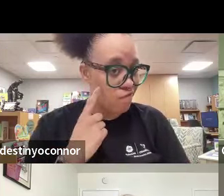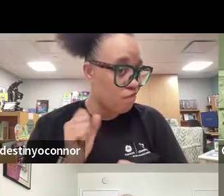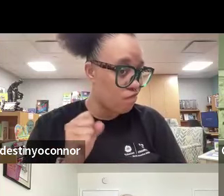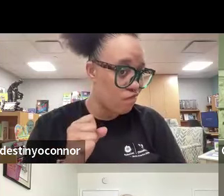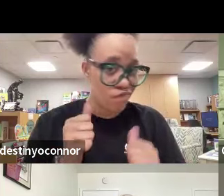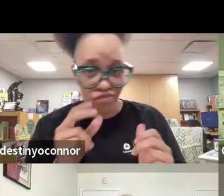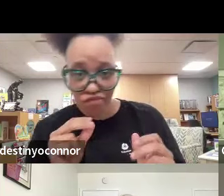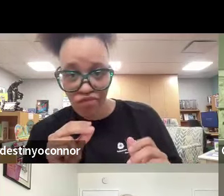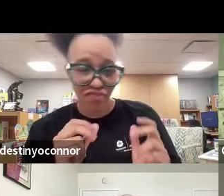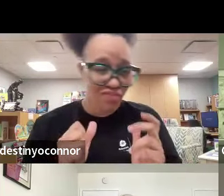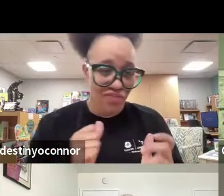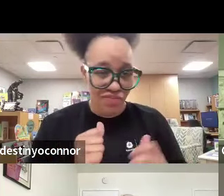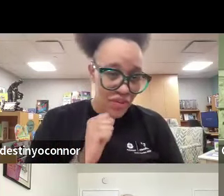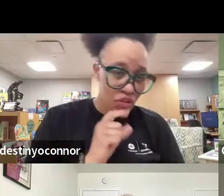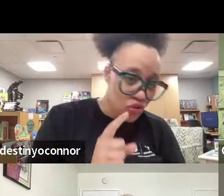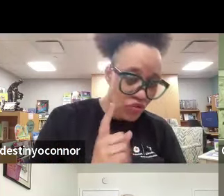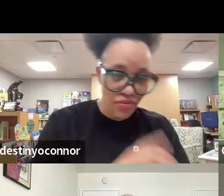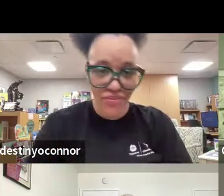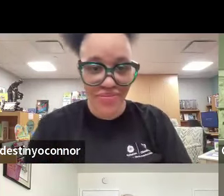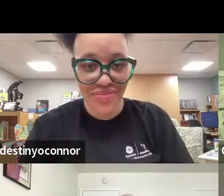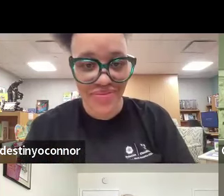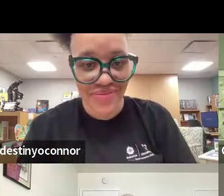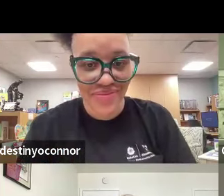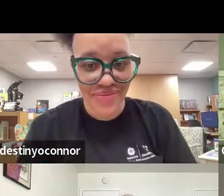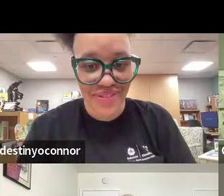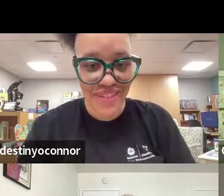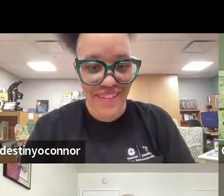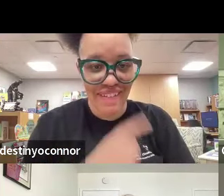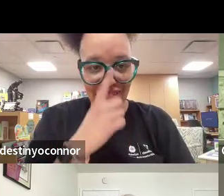way. Any thoughts? Yes, no, maybe so.